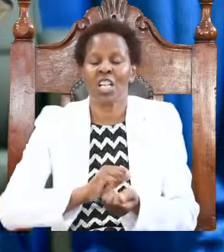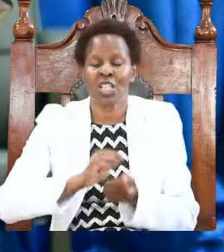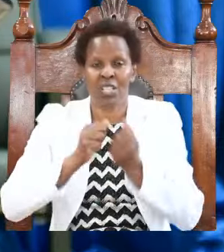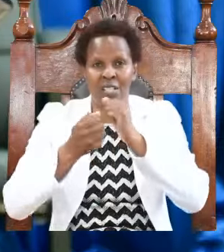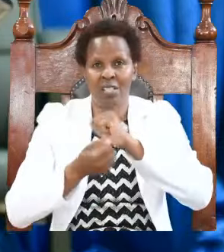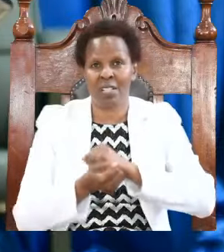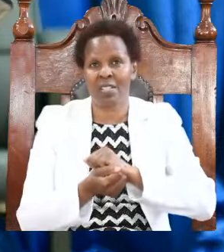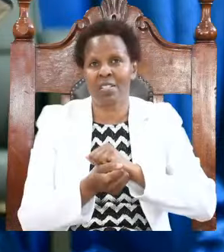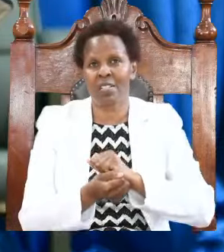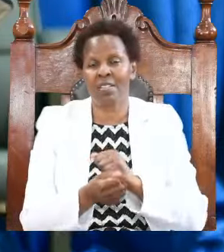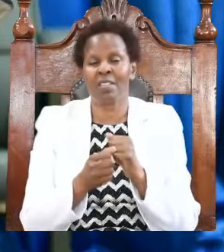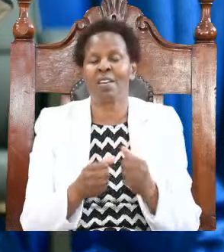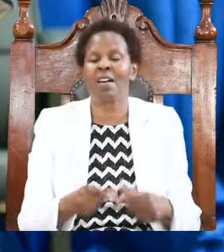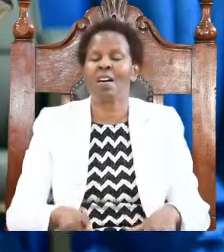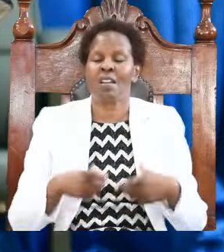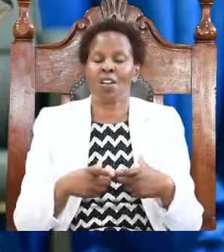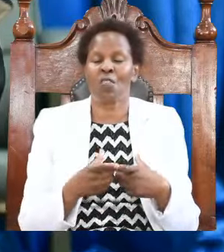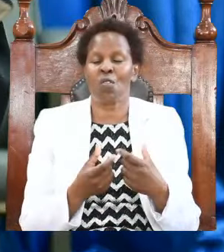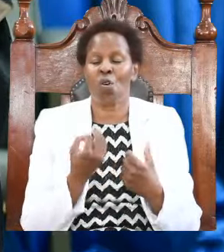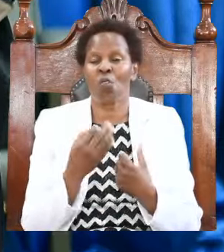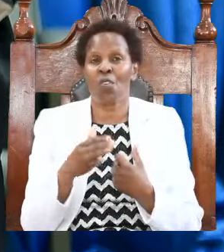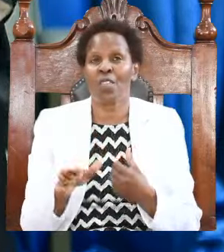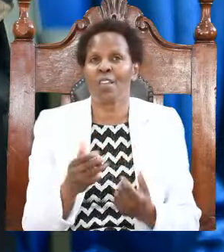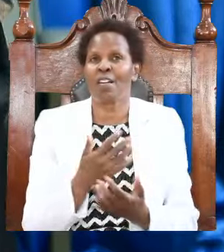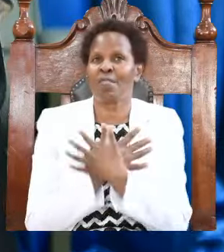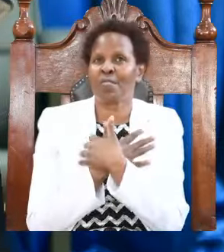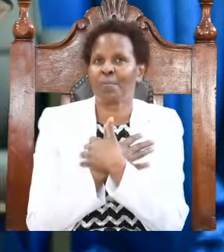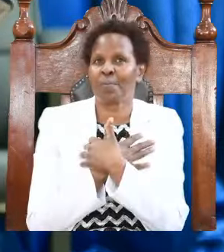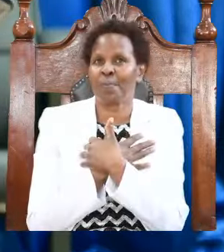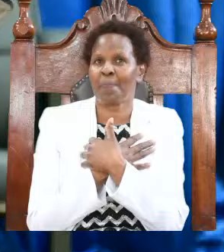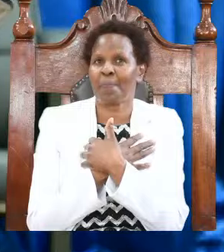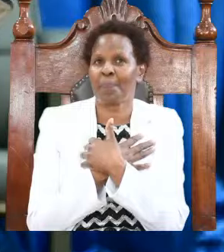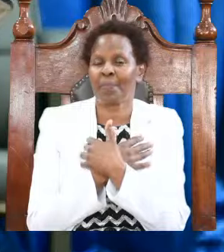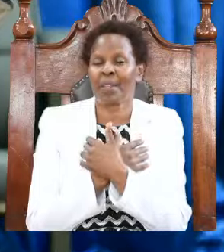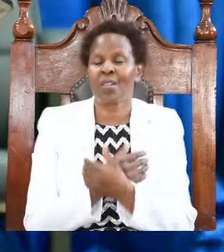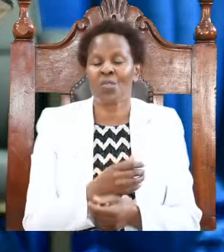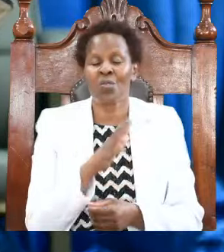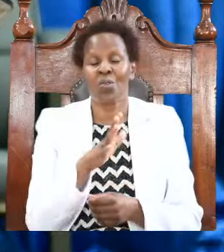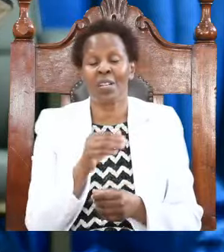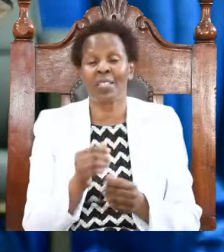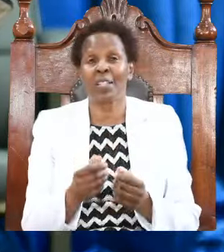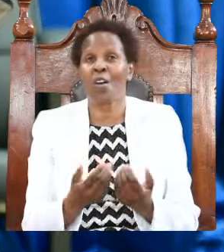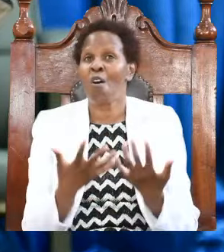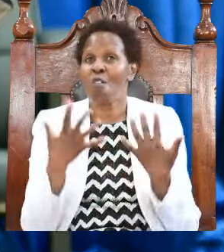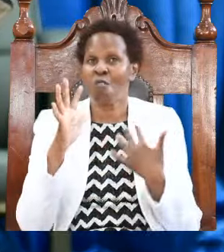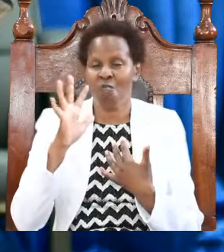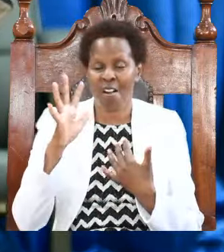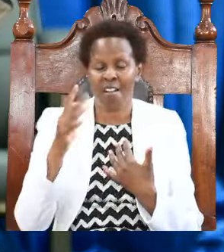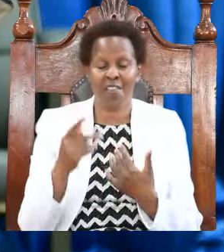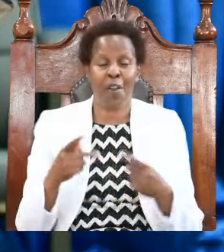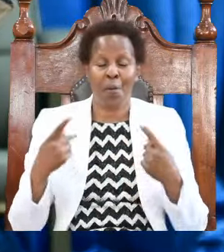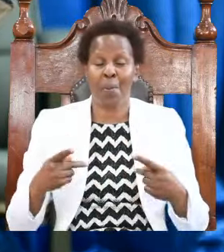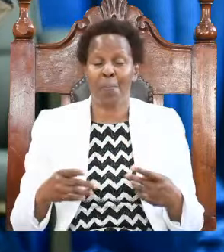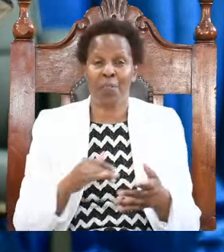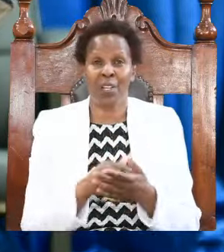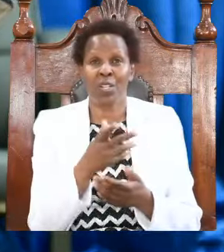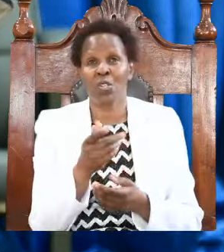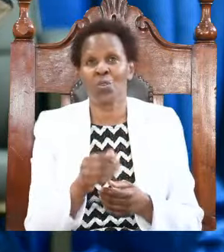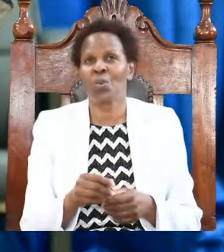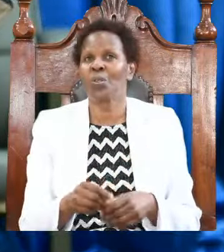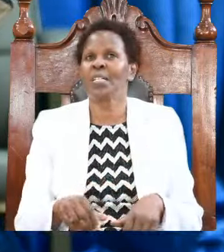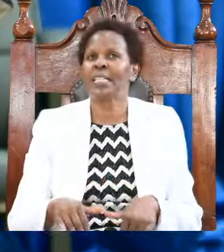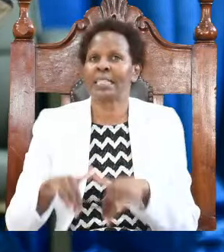of his friends. Somebody said that you are an average of the five people you spend most of your time with. If